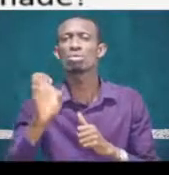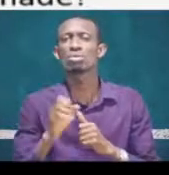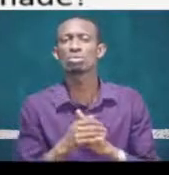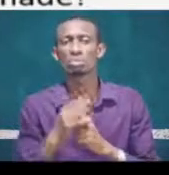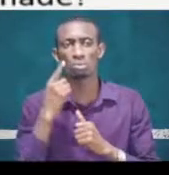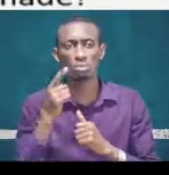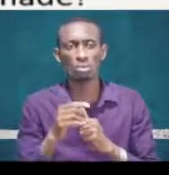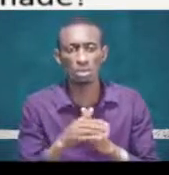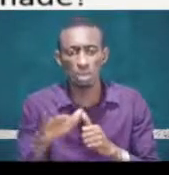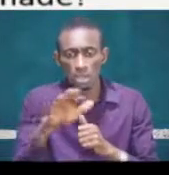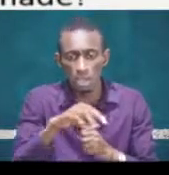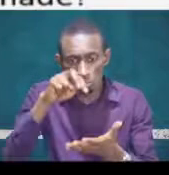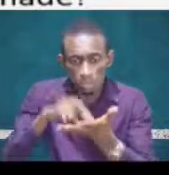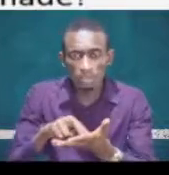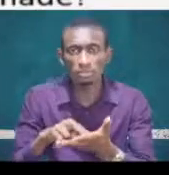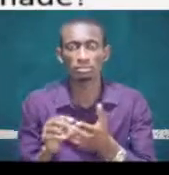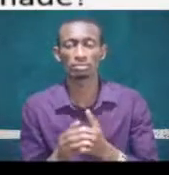overlap?